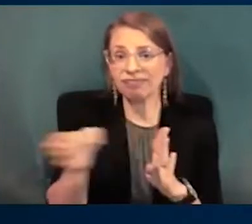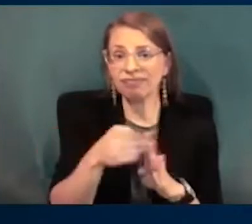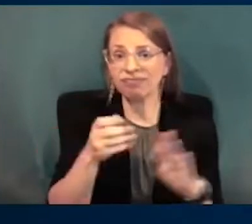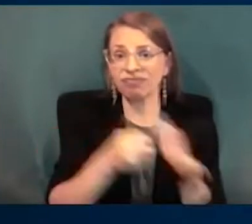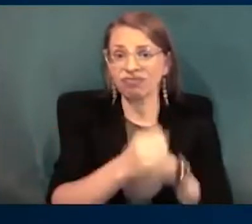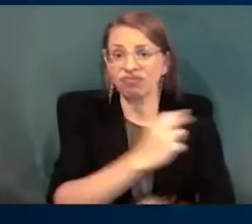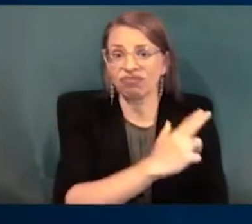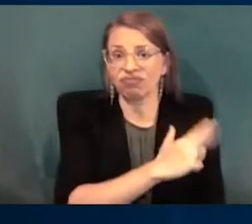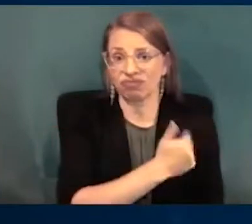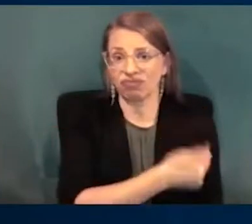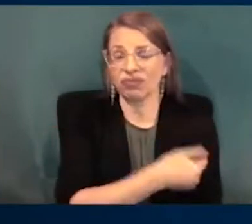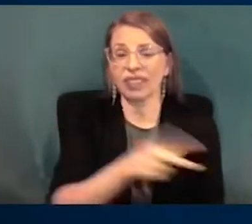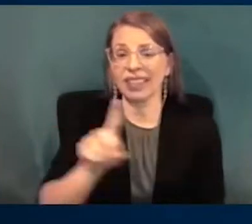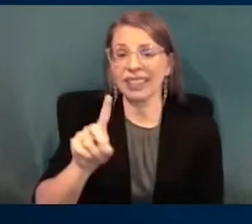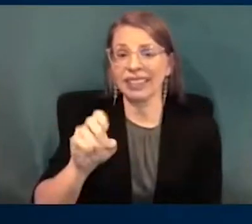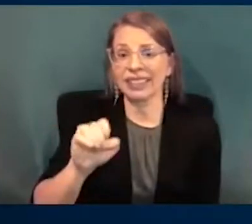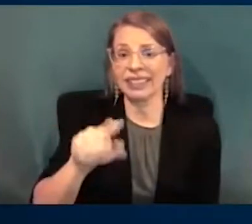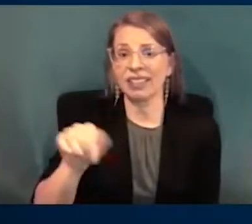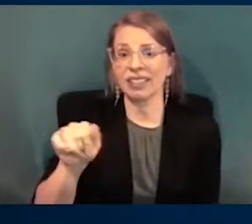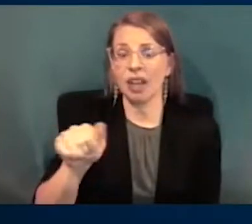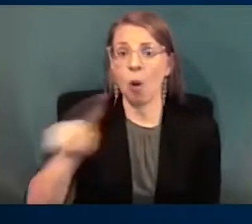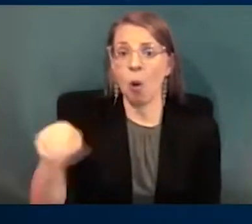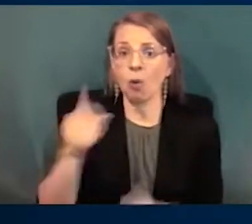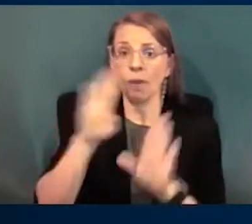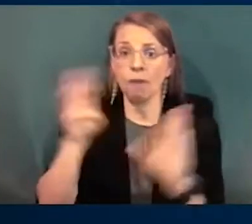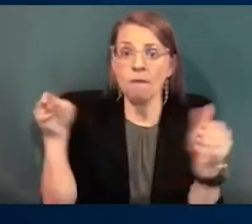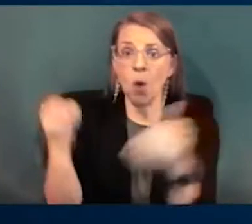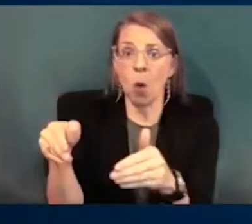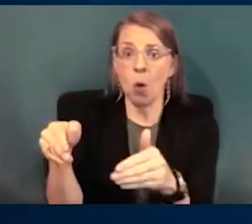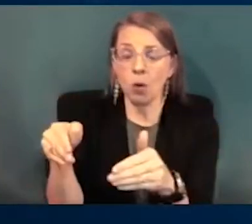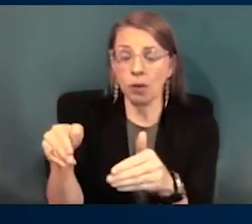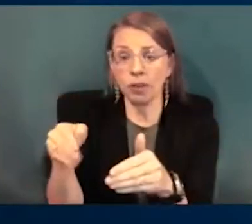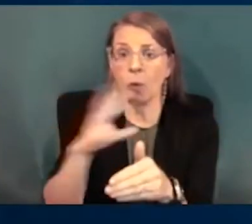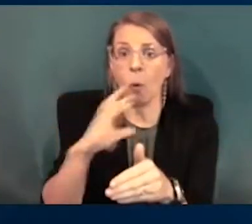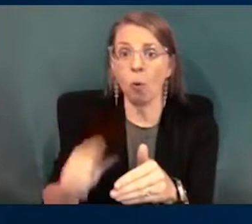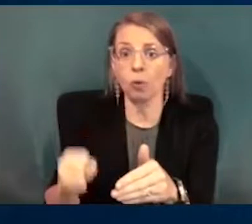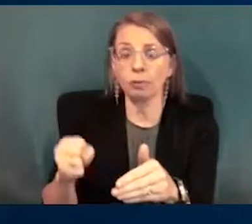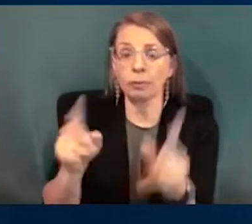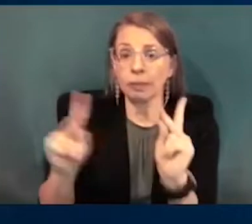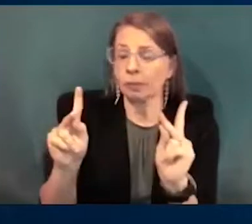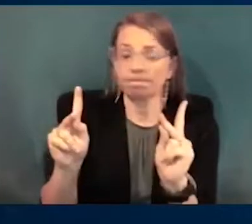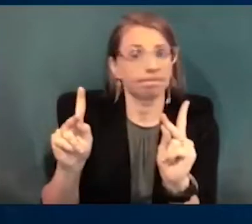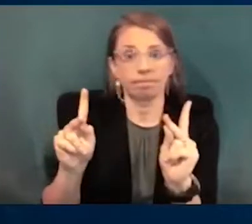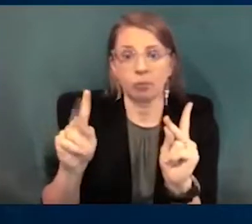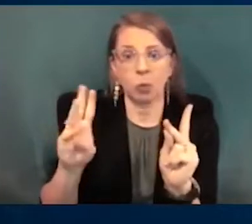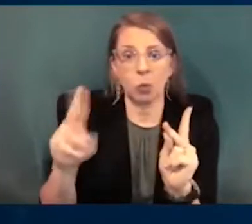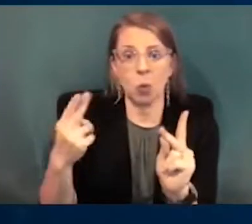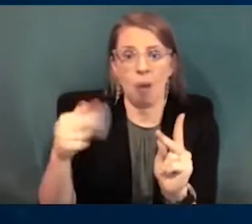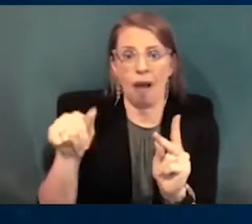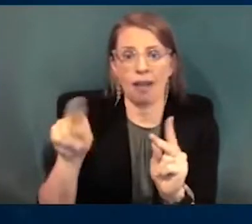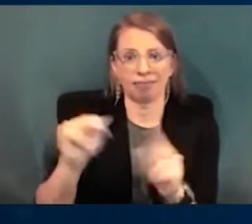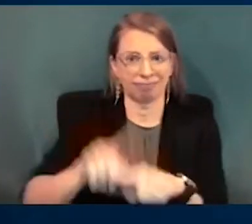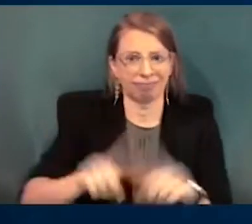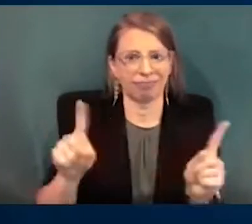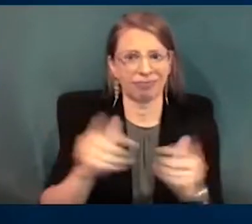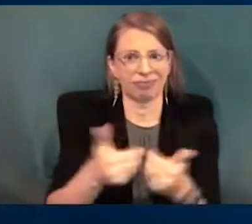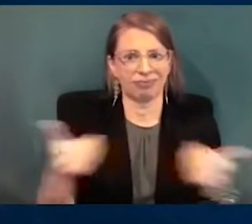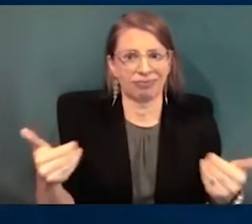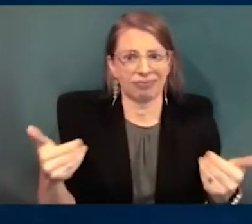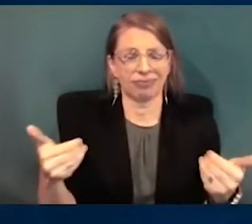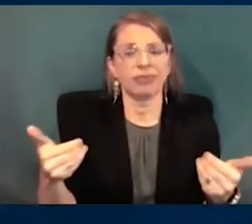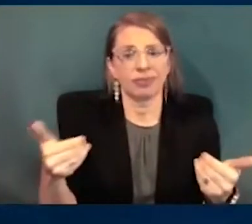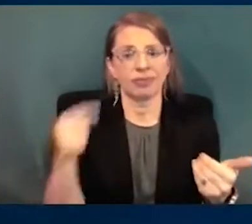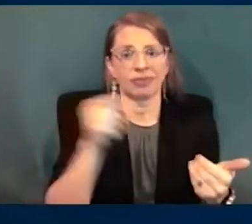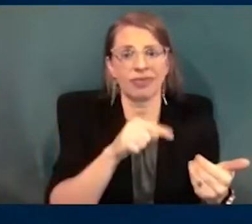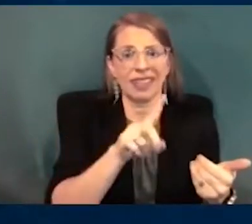as selective for old people as the original Wuhan virus was. This is much more about really can